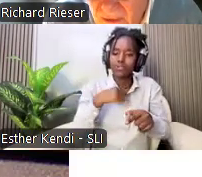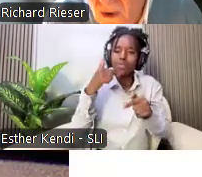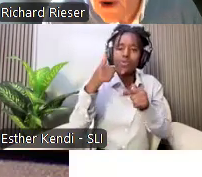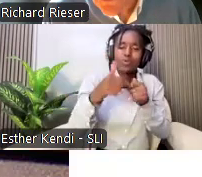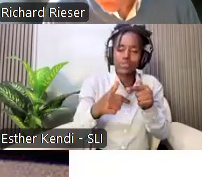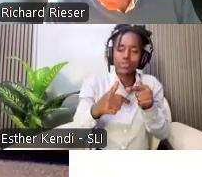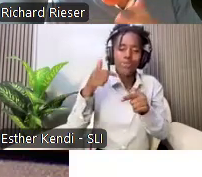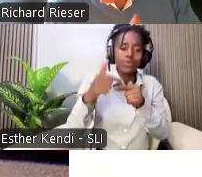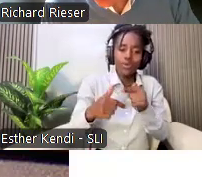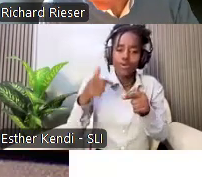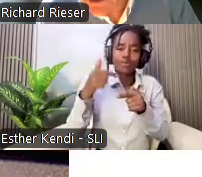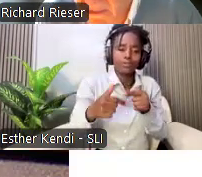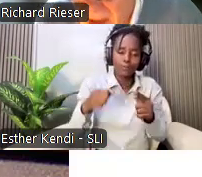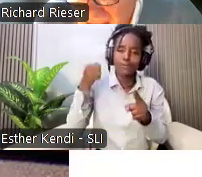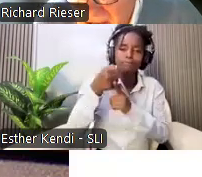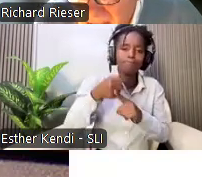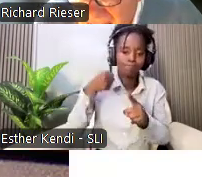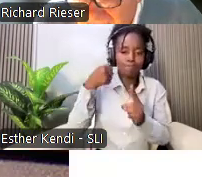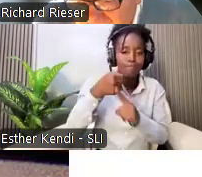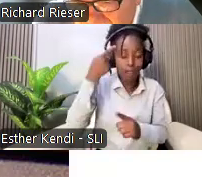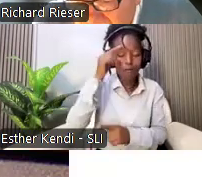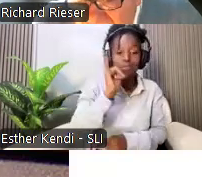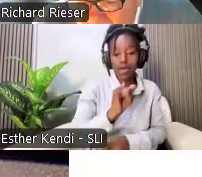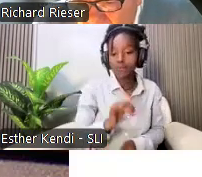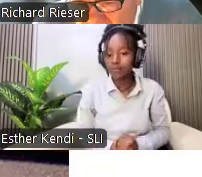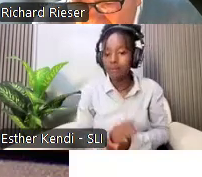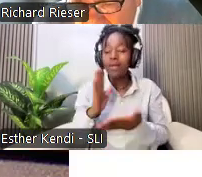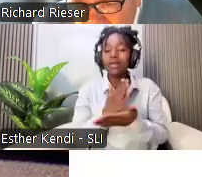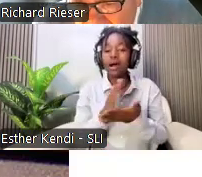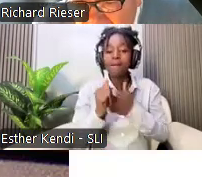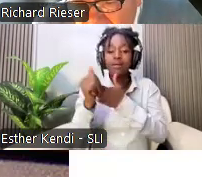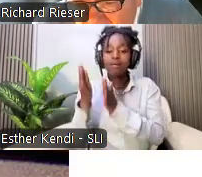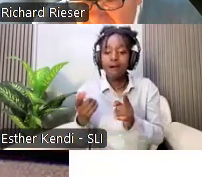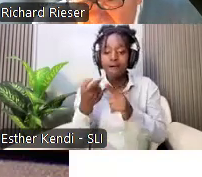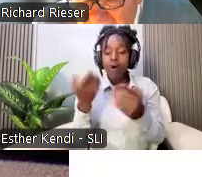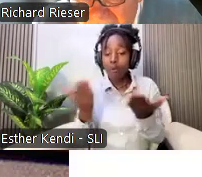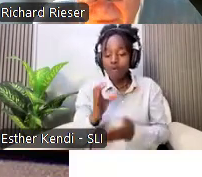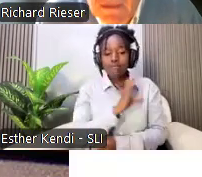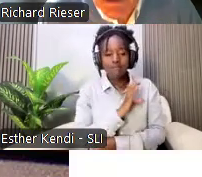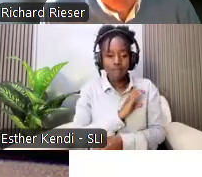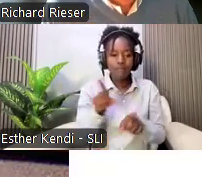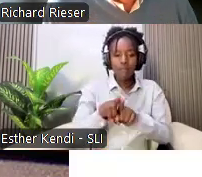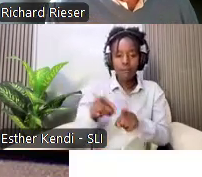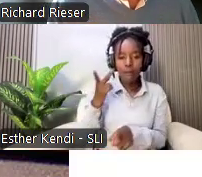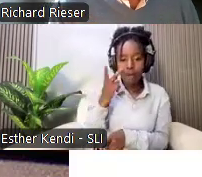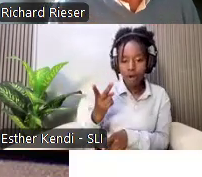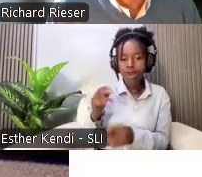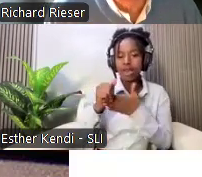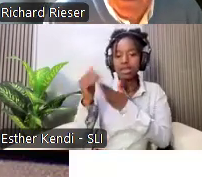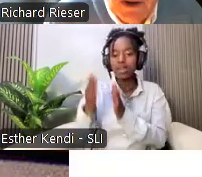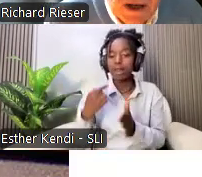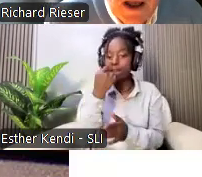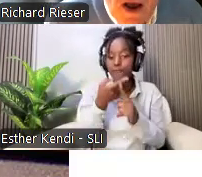said before, as you can see, some of the leaders from Canada there, but also people like Joshua Malinga from Zimbabwe, who became